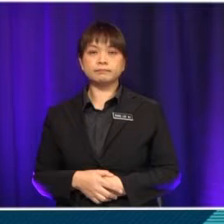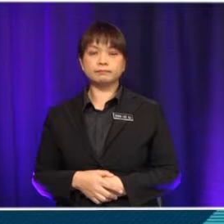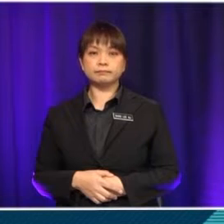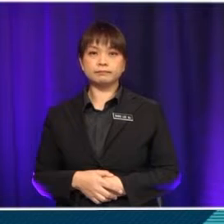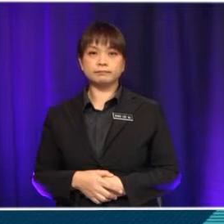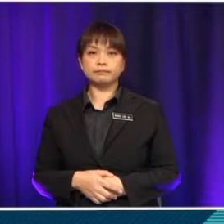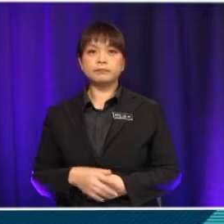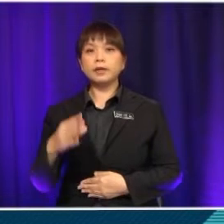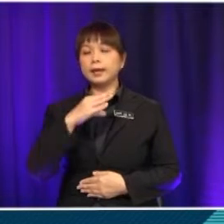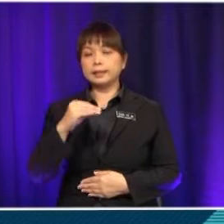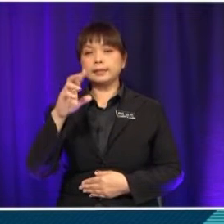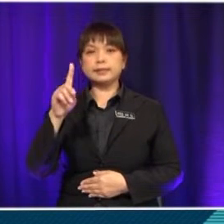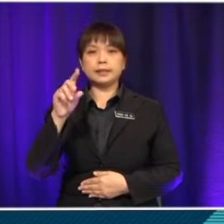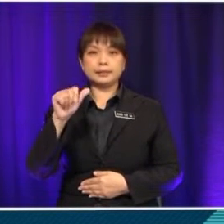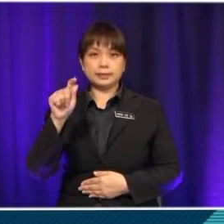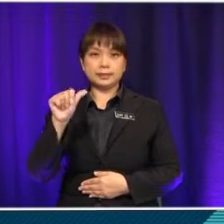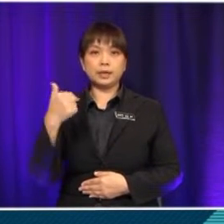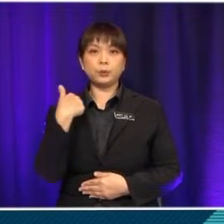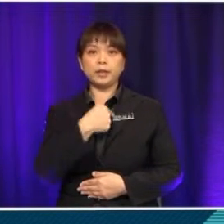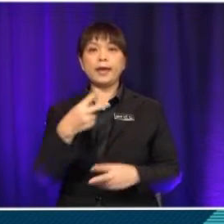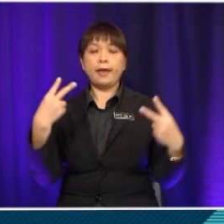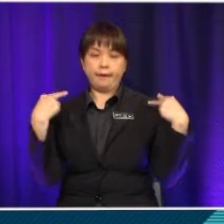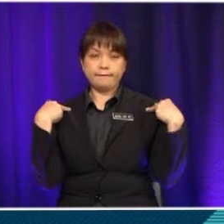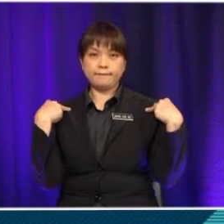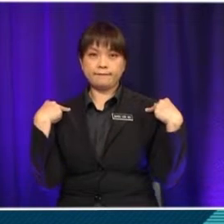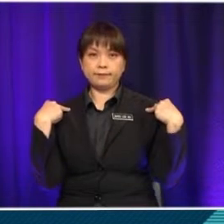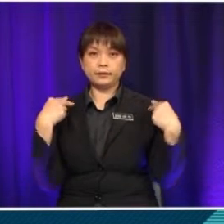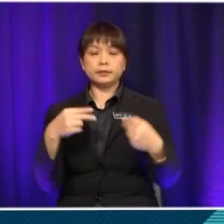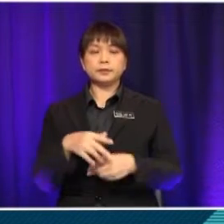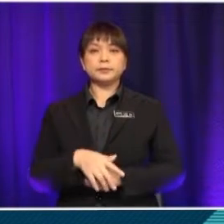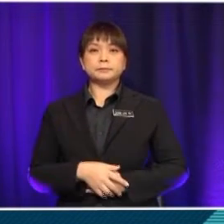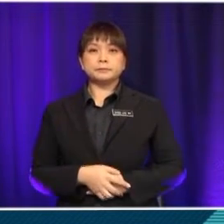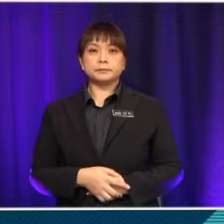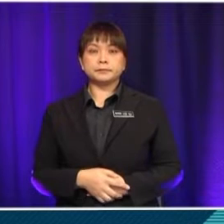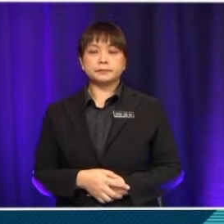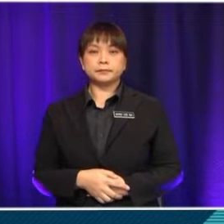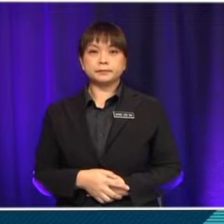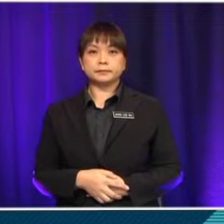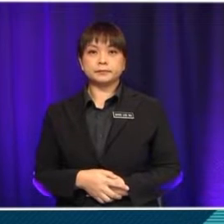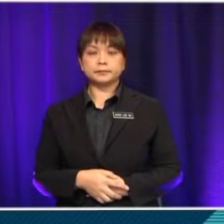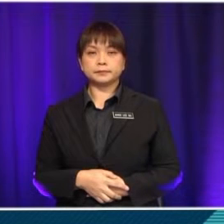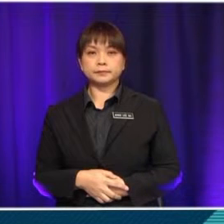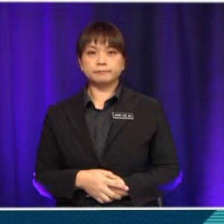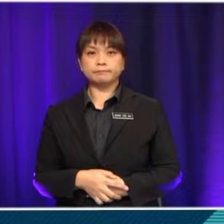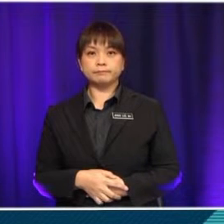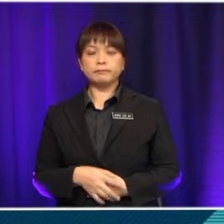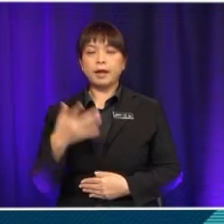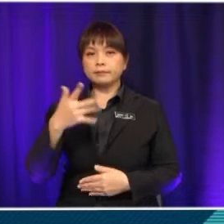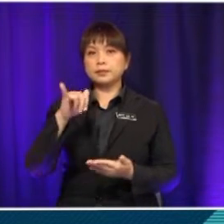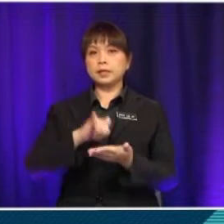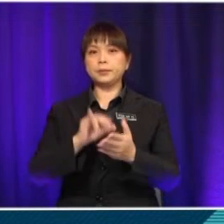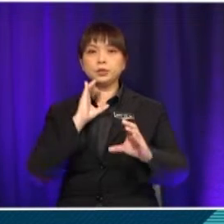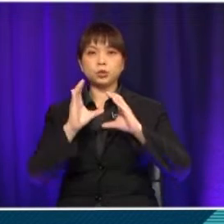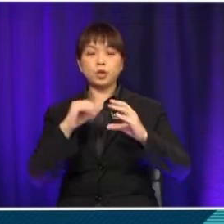okay, that we can store in our laptop or desktop computer? Okay, when we talk about the battery that needs to